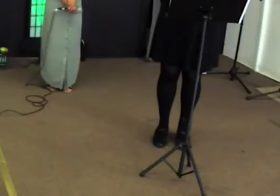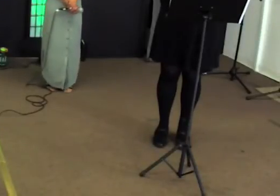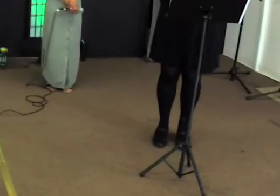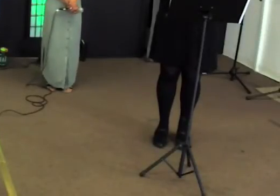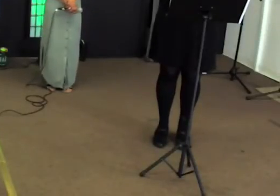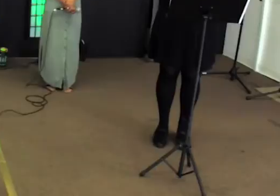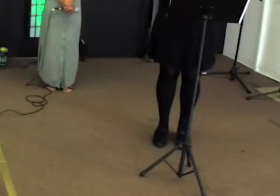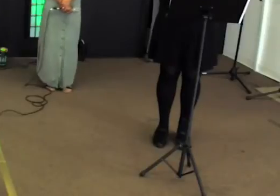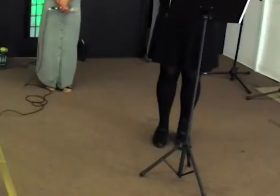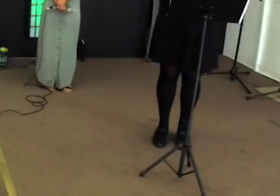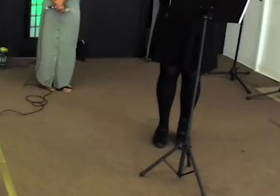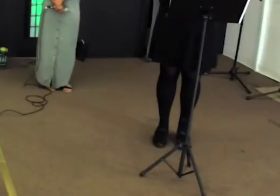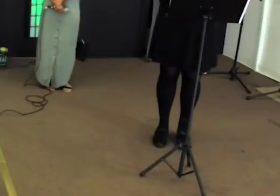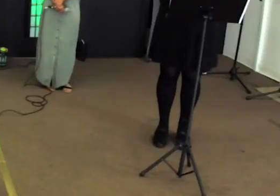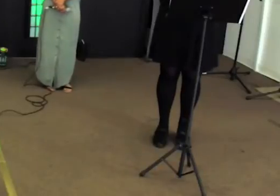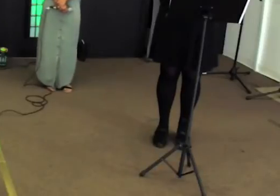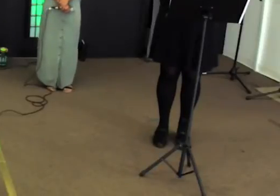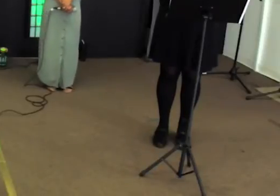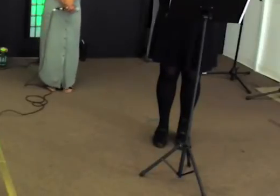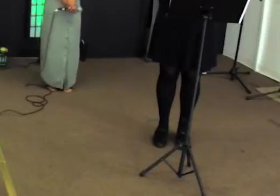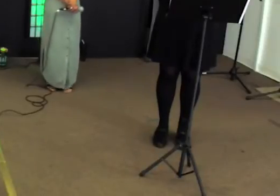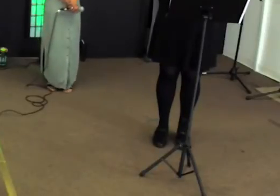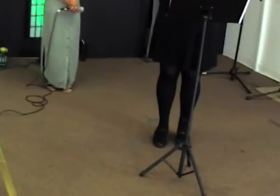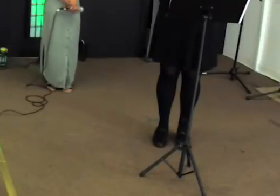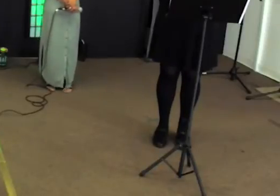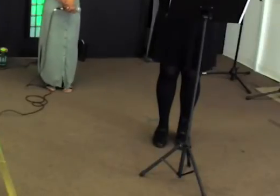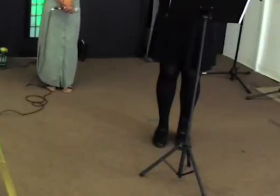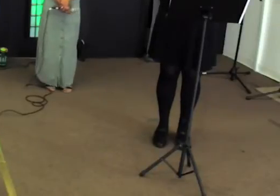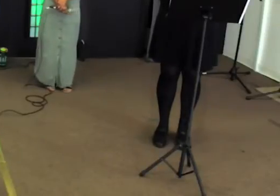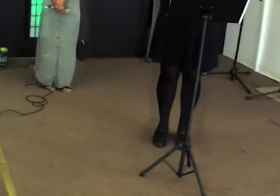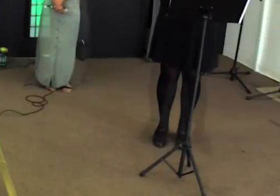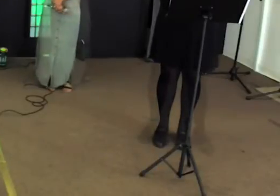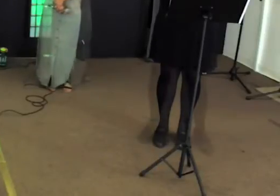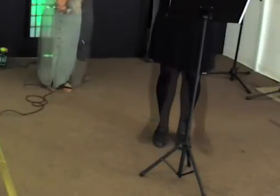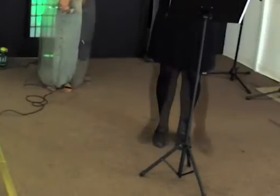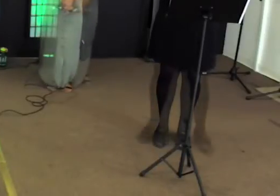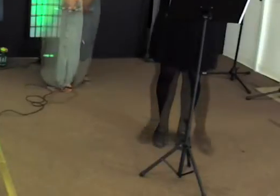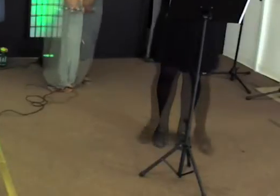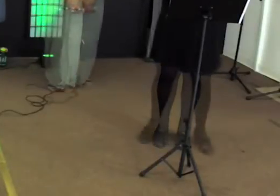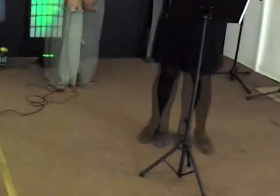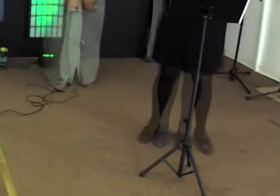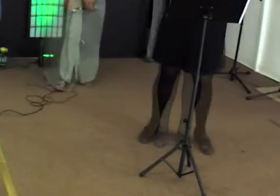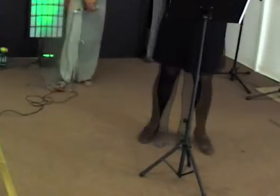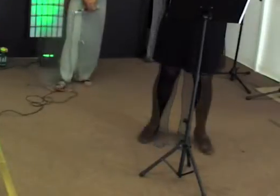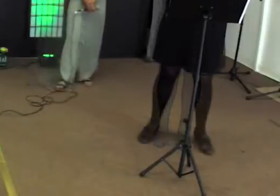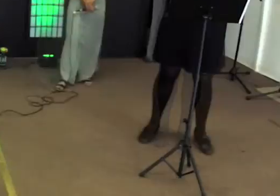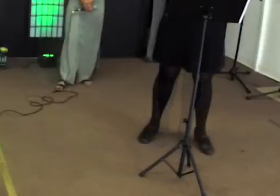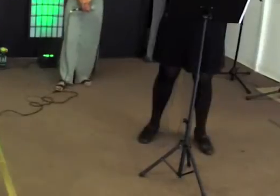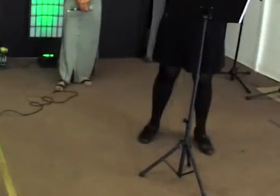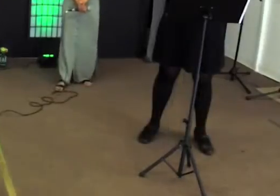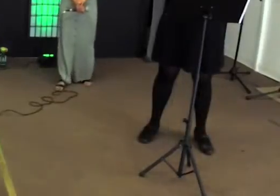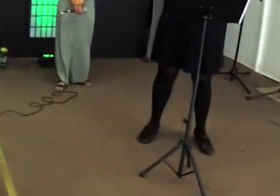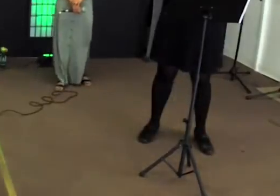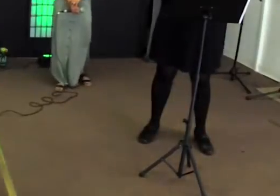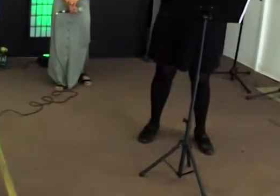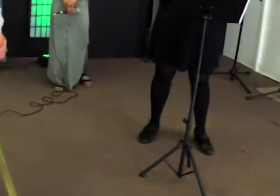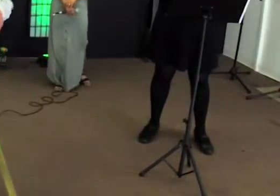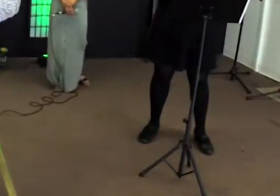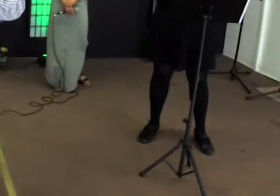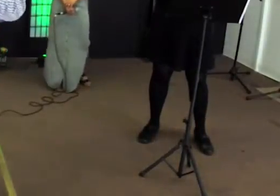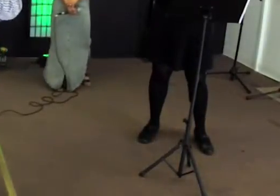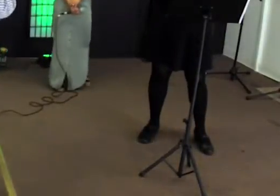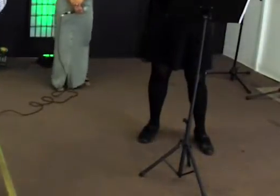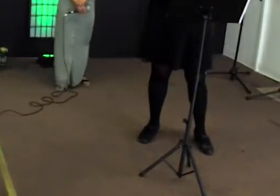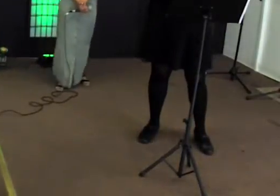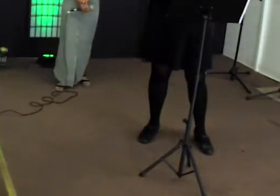word to the people. We praise you and thank you in Jesus' mighty name. Amen. Well, that was an awesome